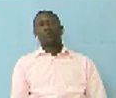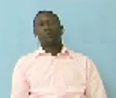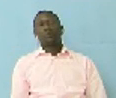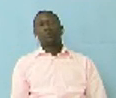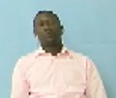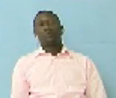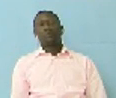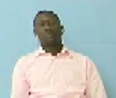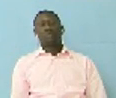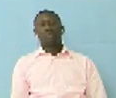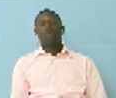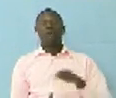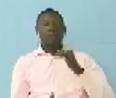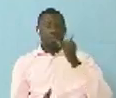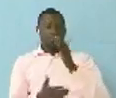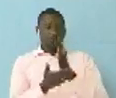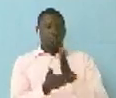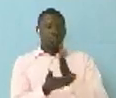Those are the facts.